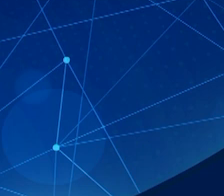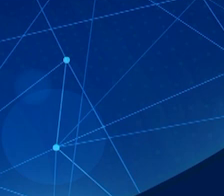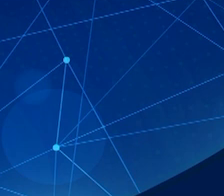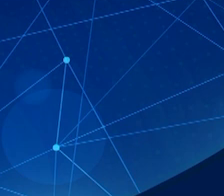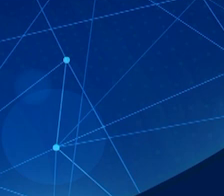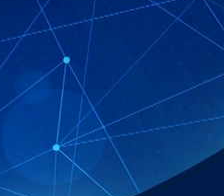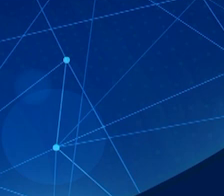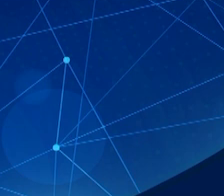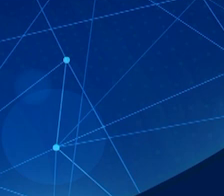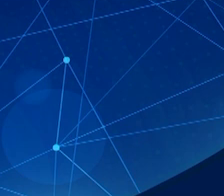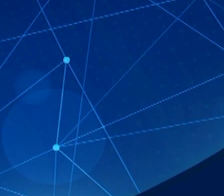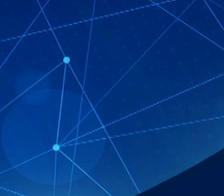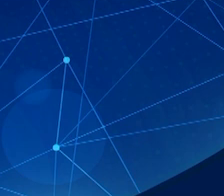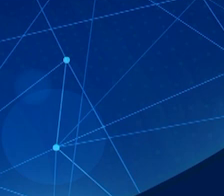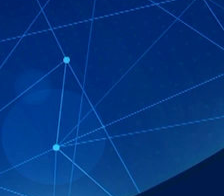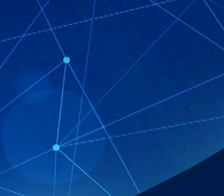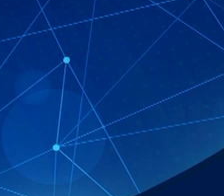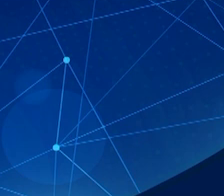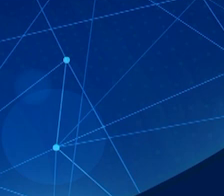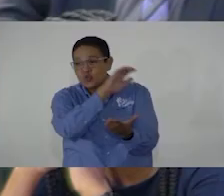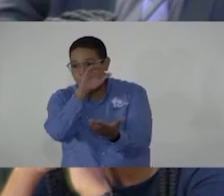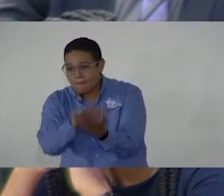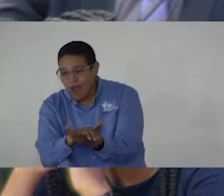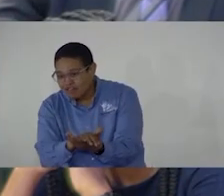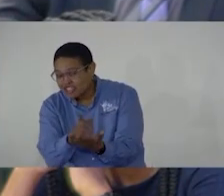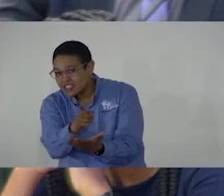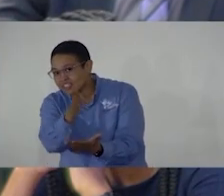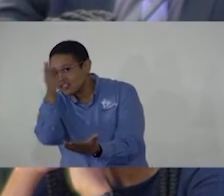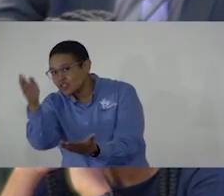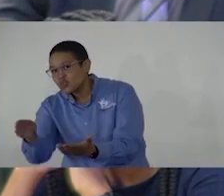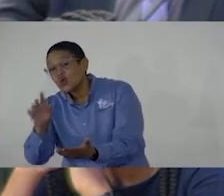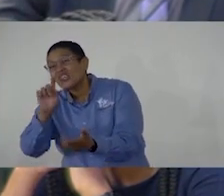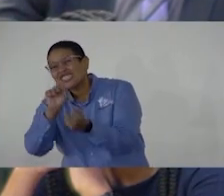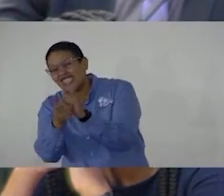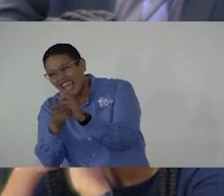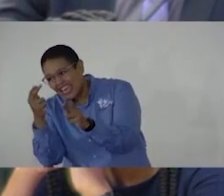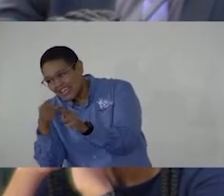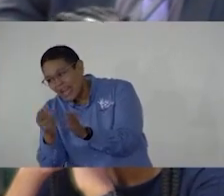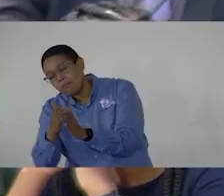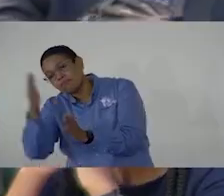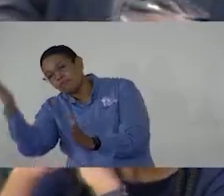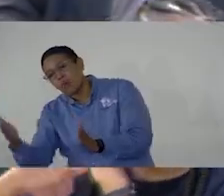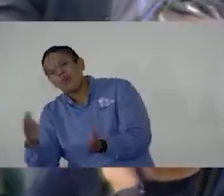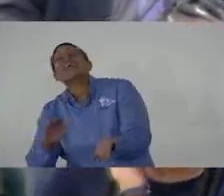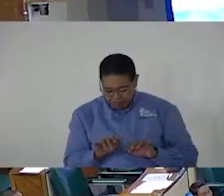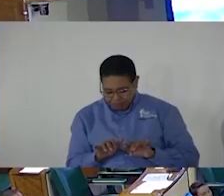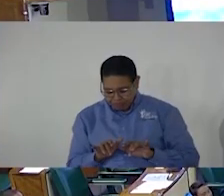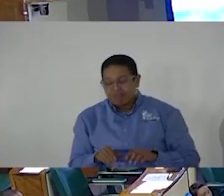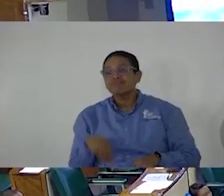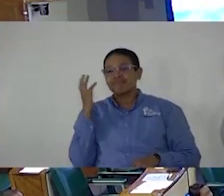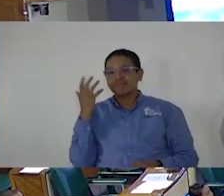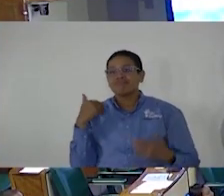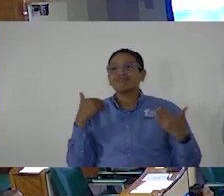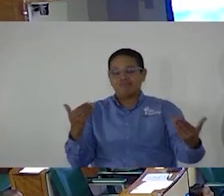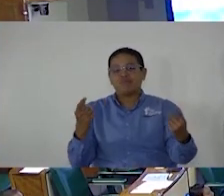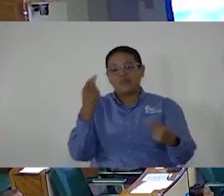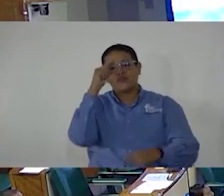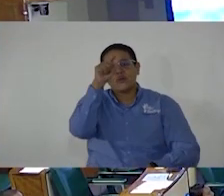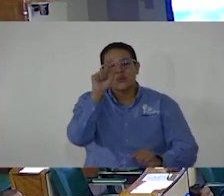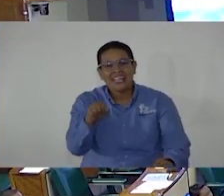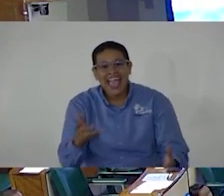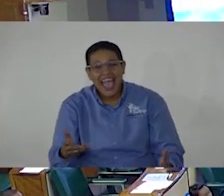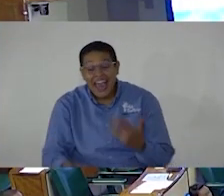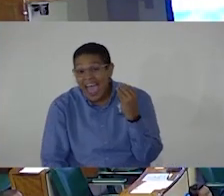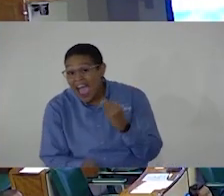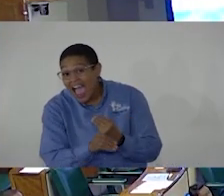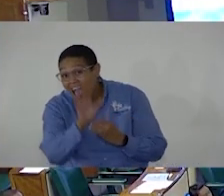$350 million annually. The fund has also begun the digitization of its documents and procured a software to manage